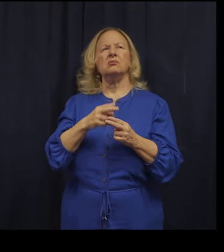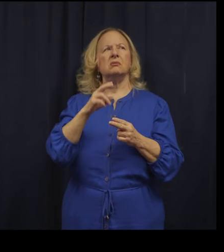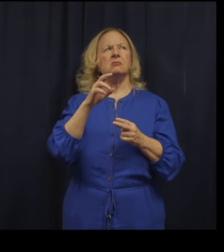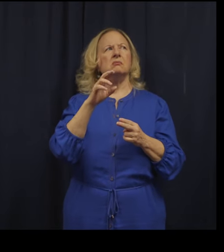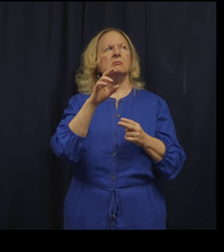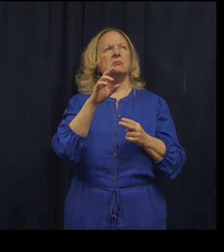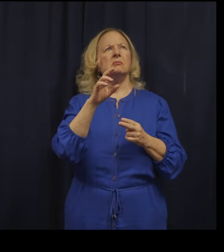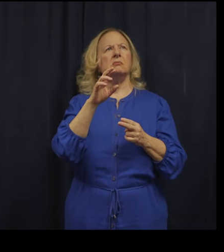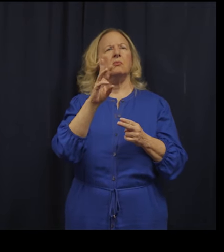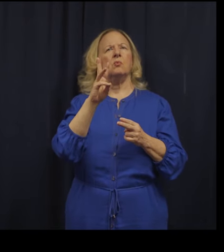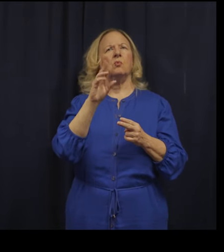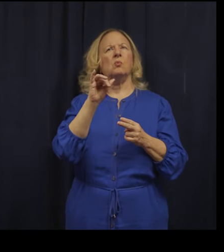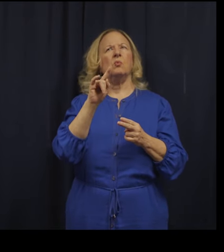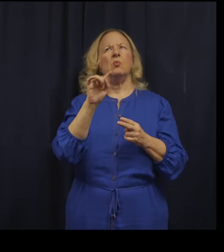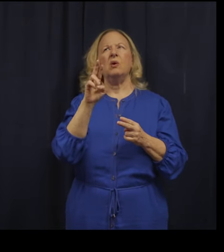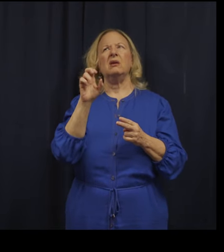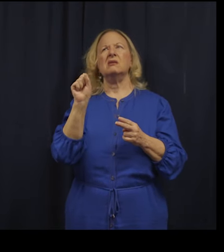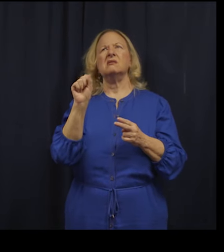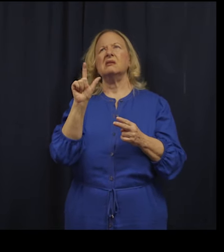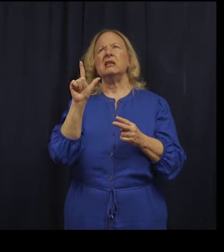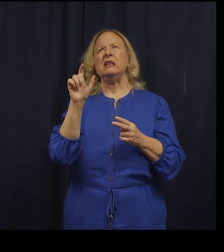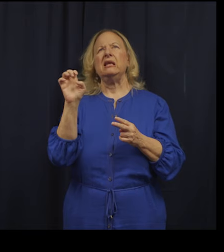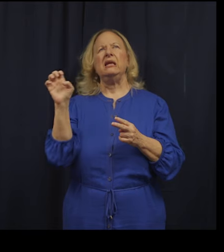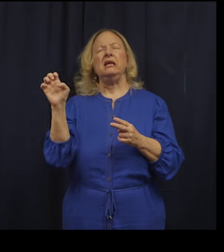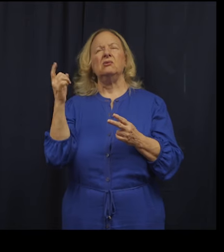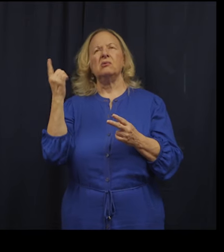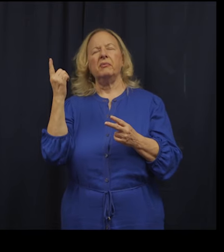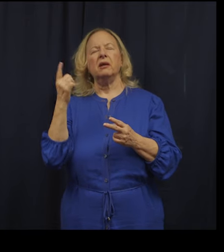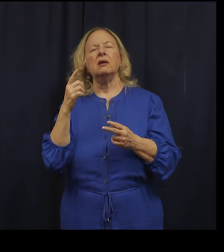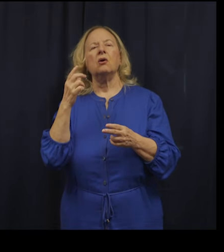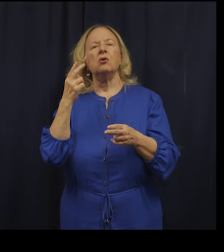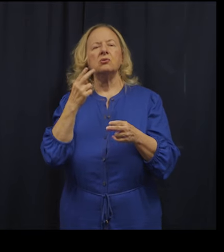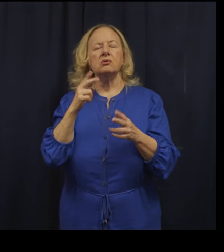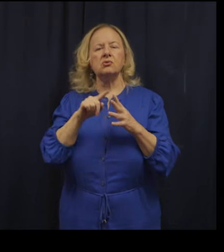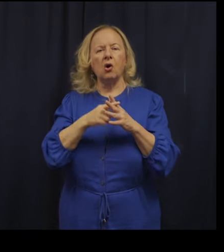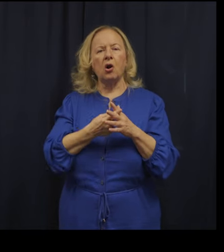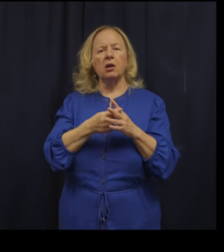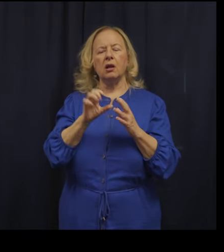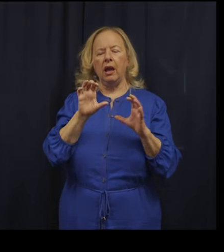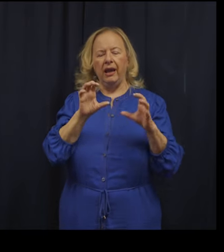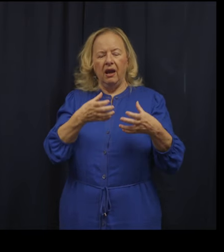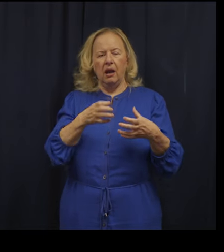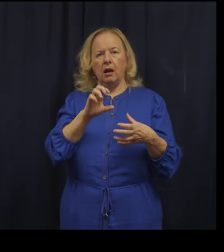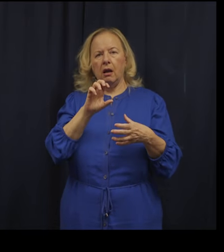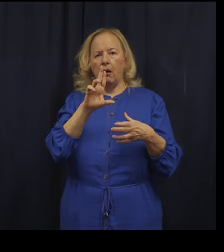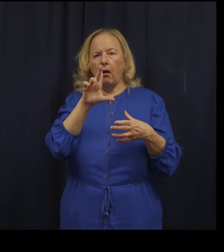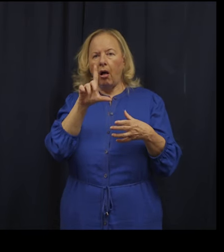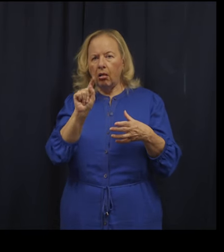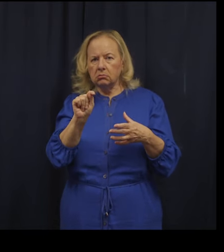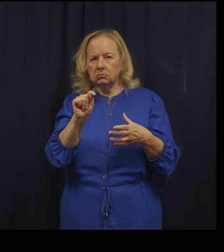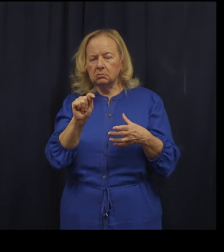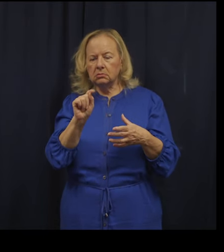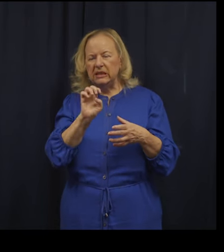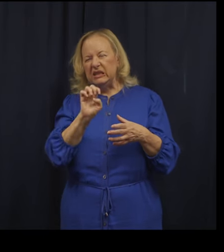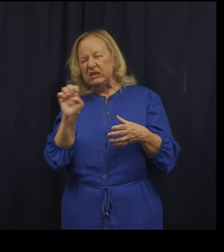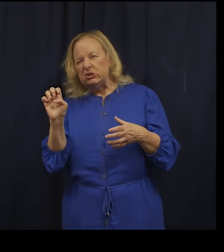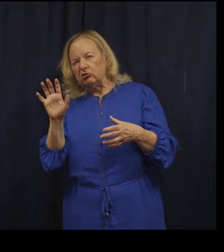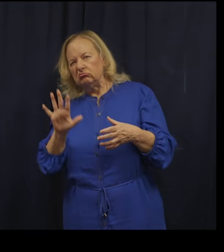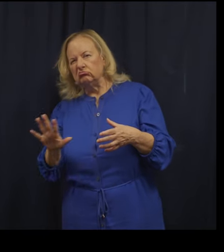or Witness Lee. And Witness Lee started a cult because he's in the